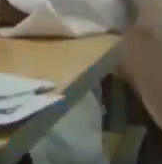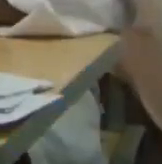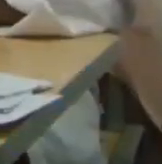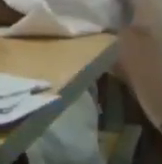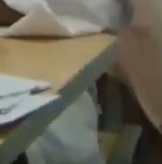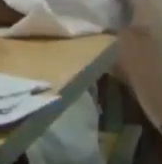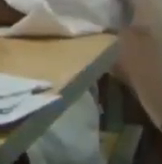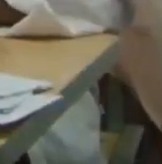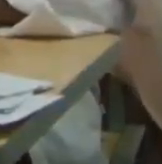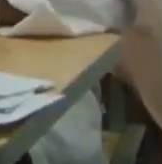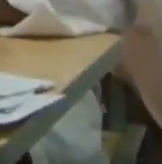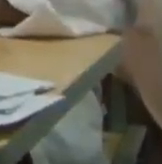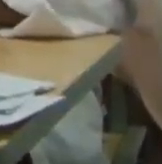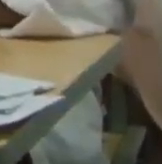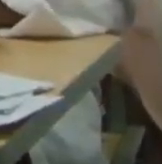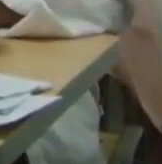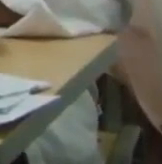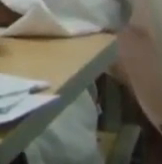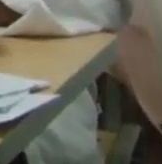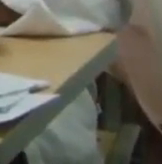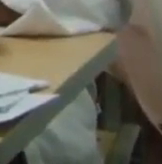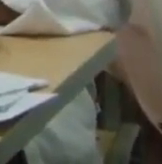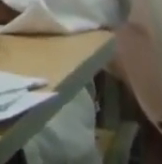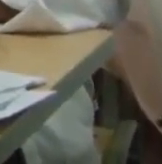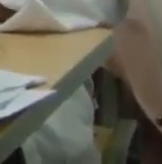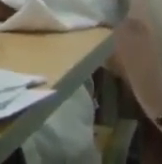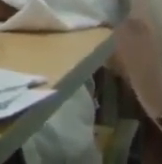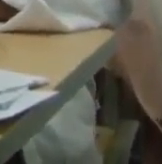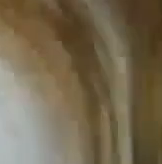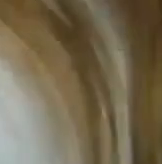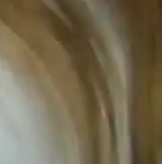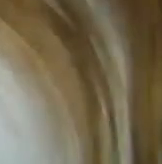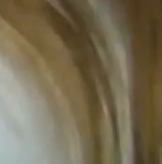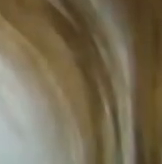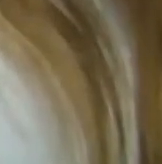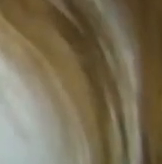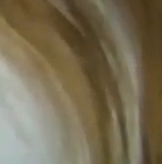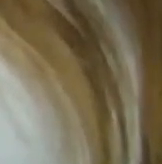through consultations, procedures, treatment, and surgeries.